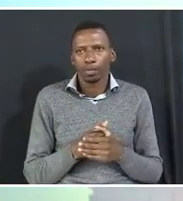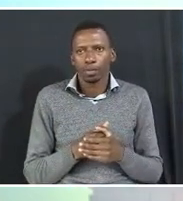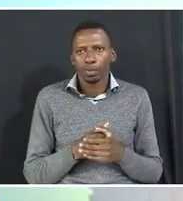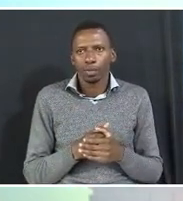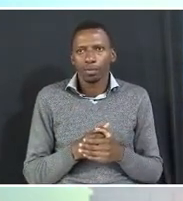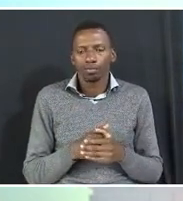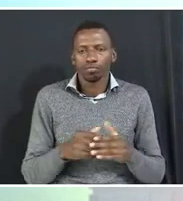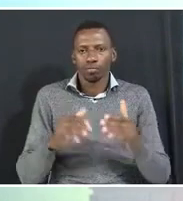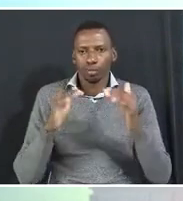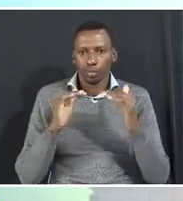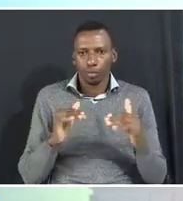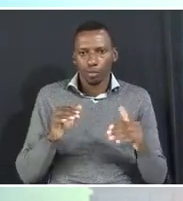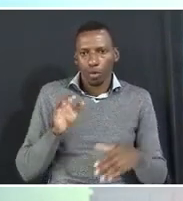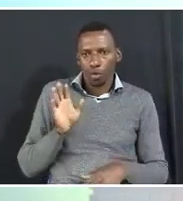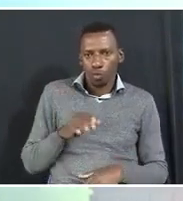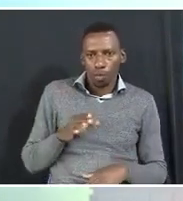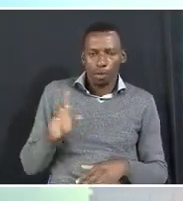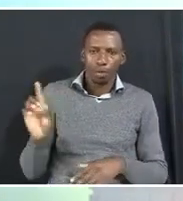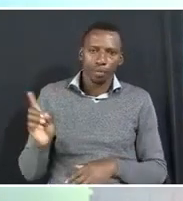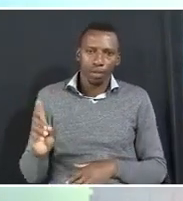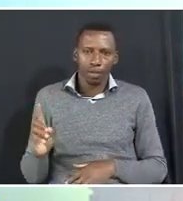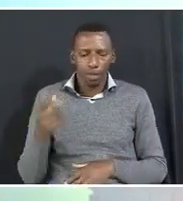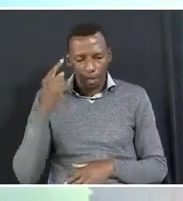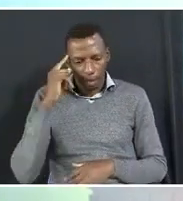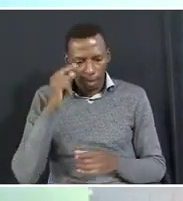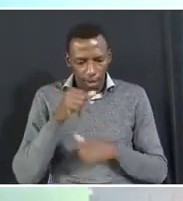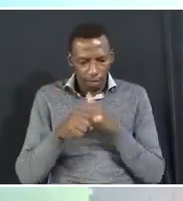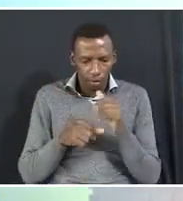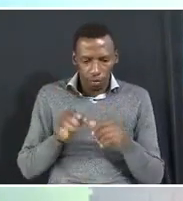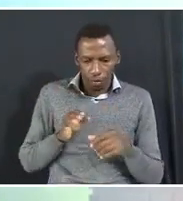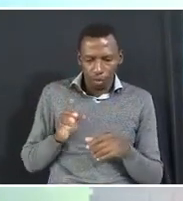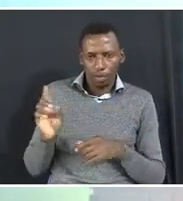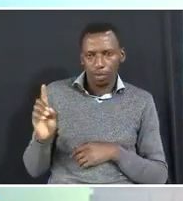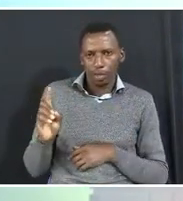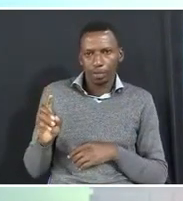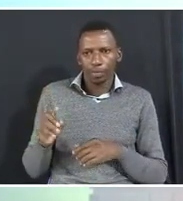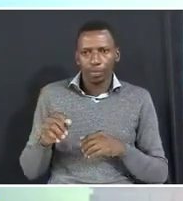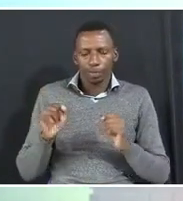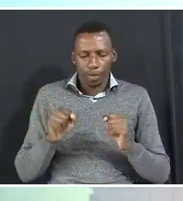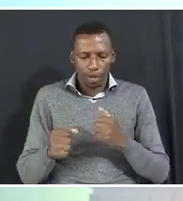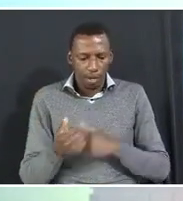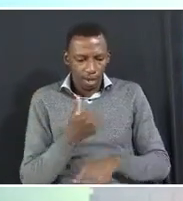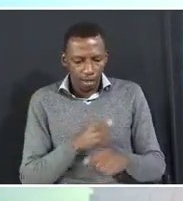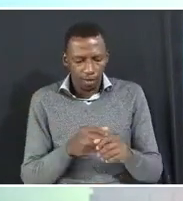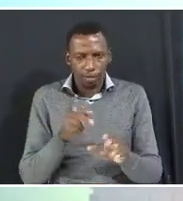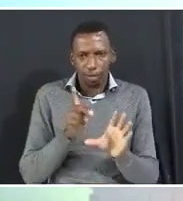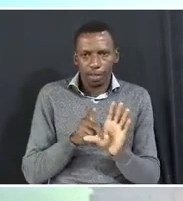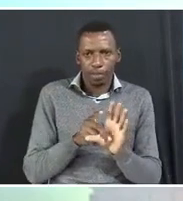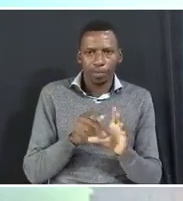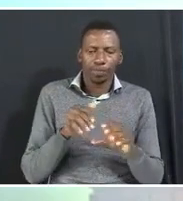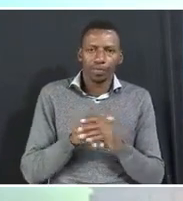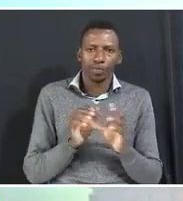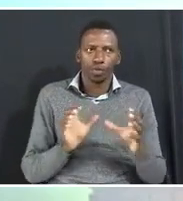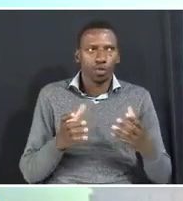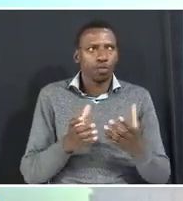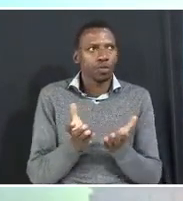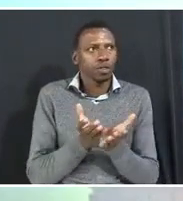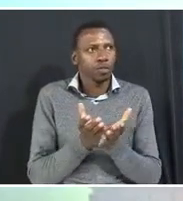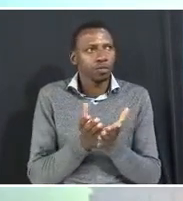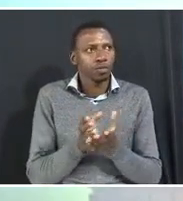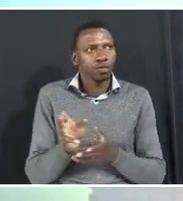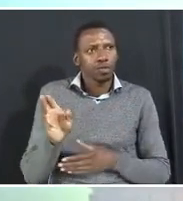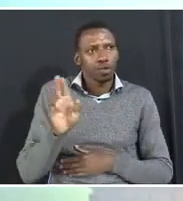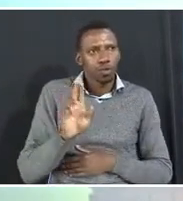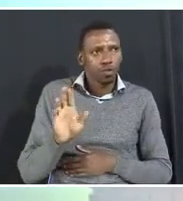Then I go to women ministry and think of women ministry can actively participate in community service utilizing their